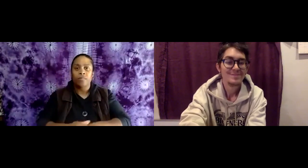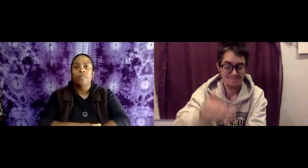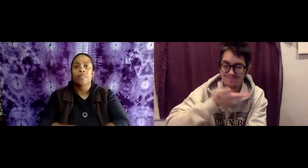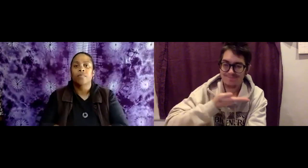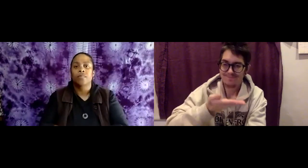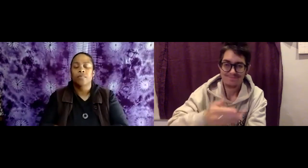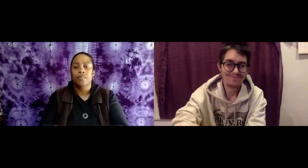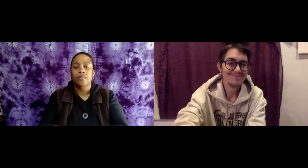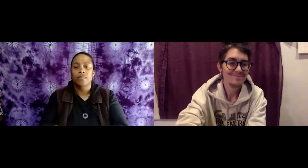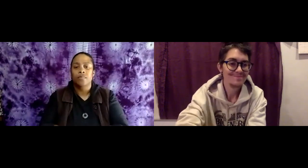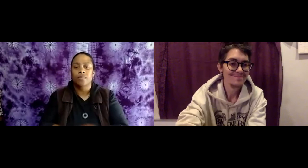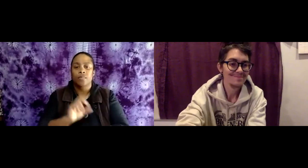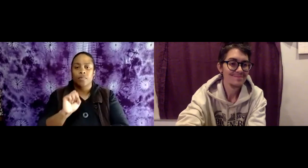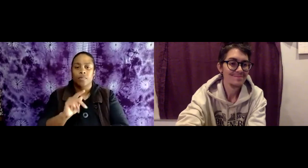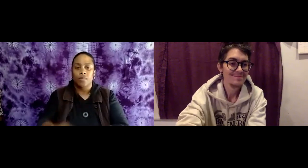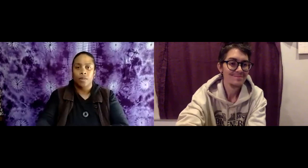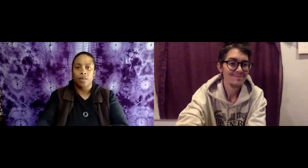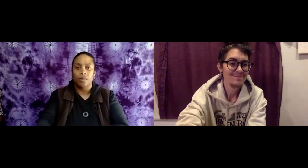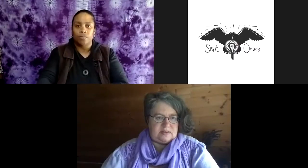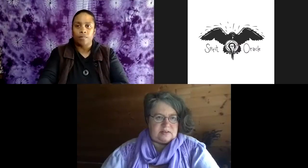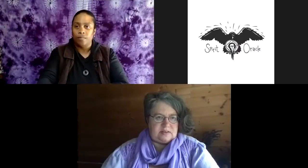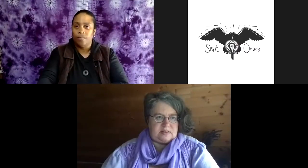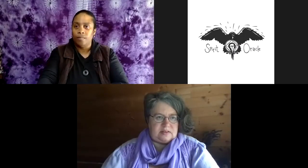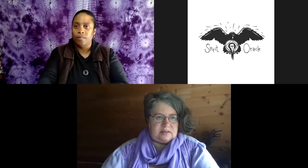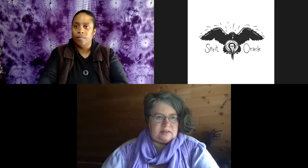get more of us up here now.